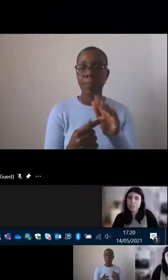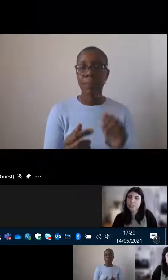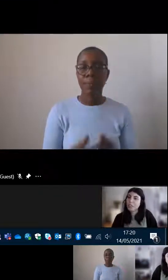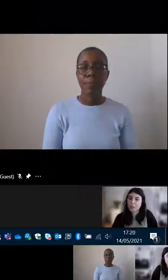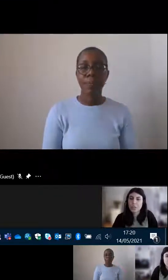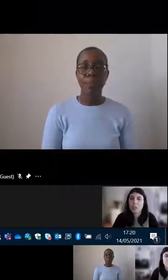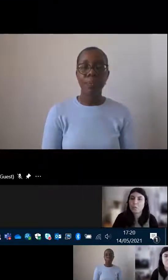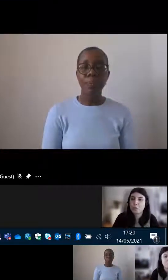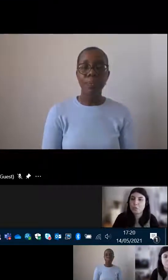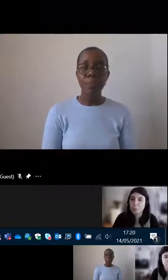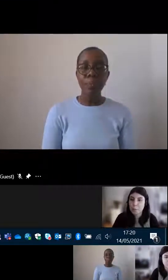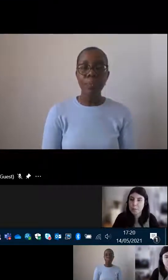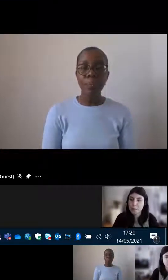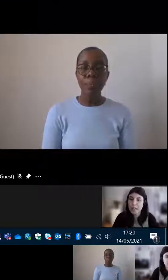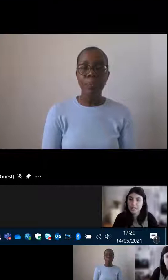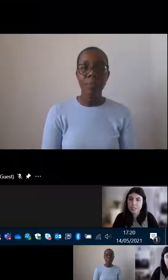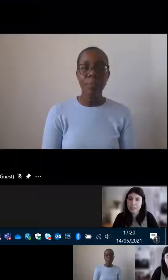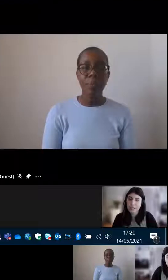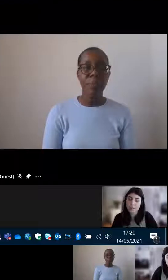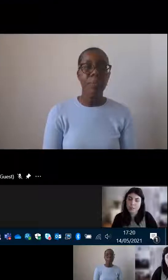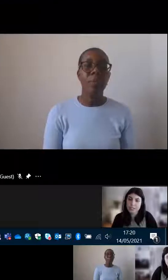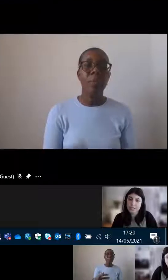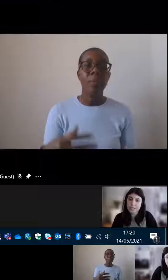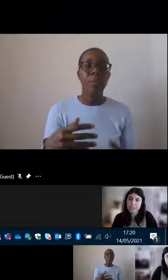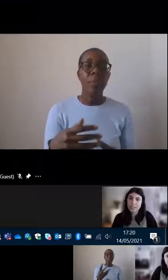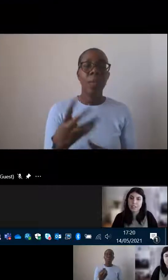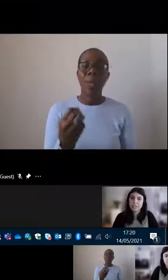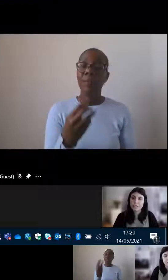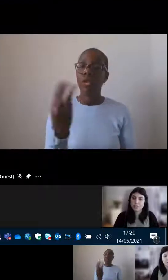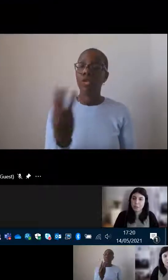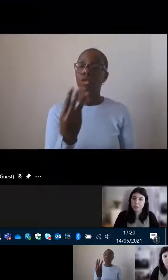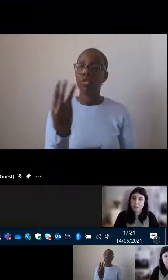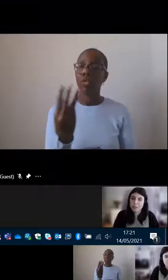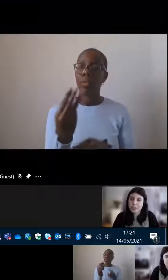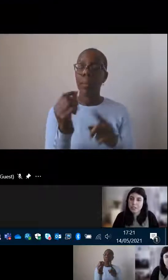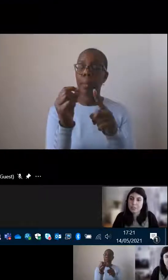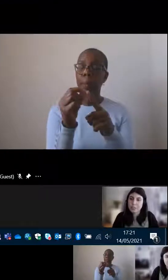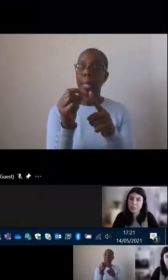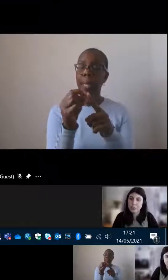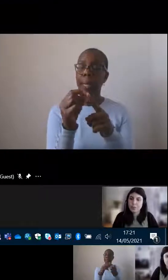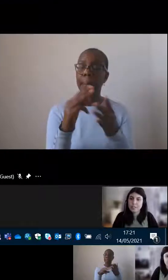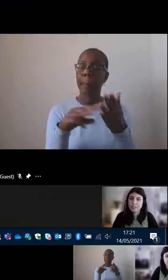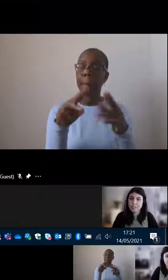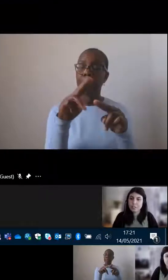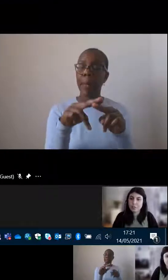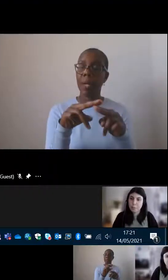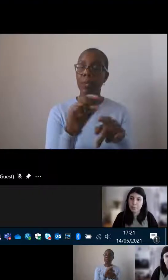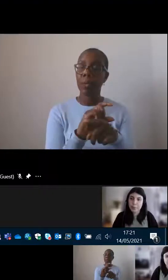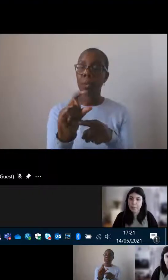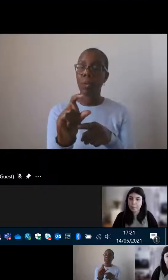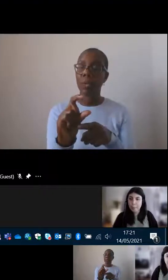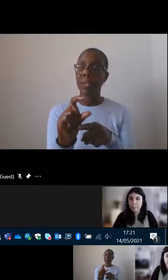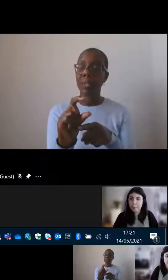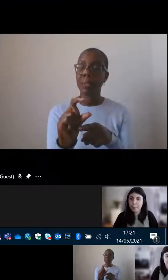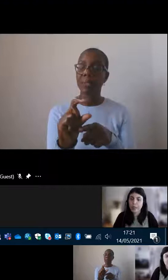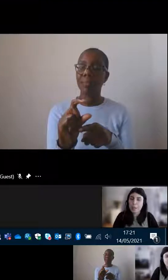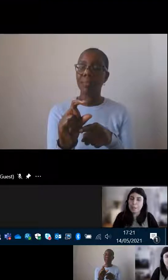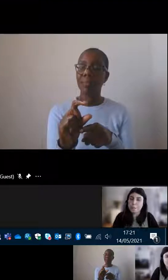And there's also Triple P parenting courses. So this is for Teen Triple